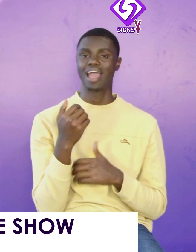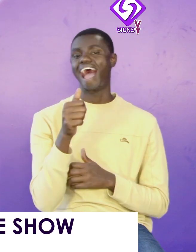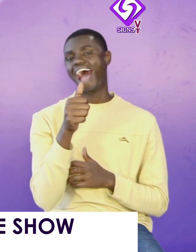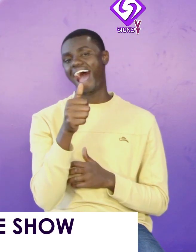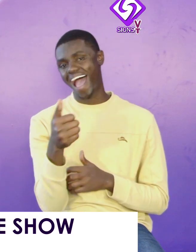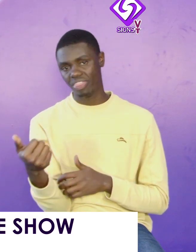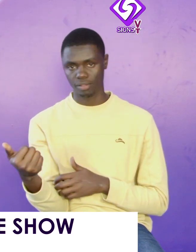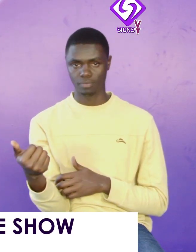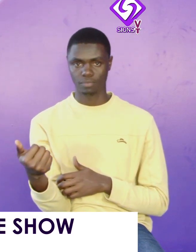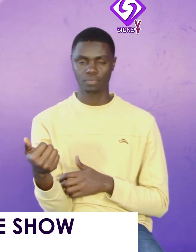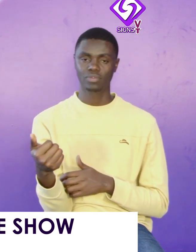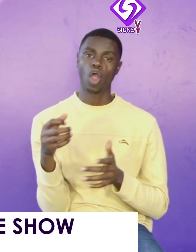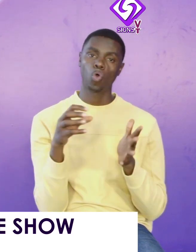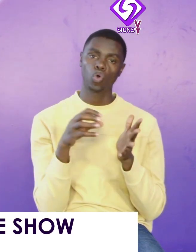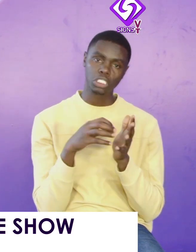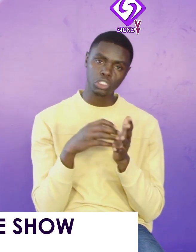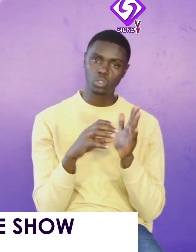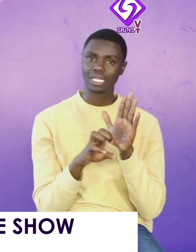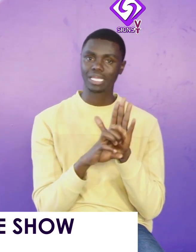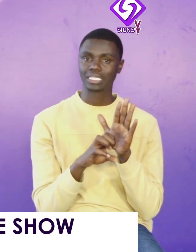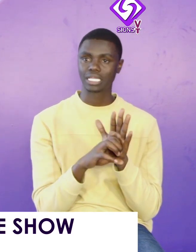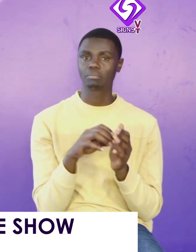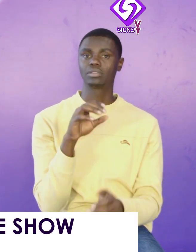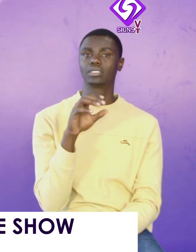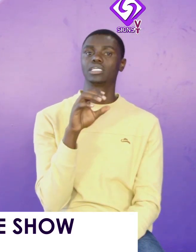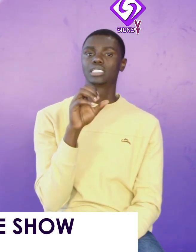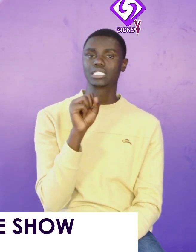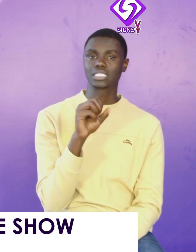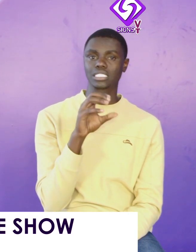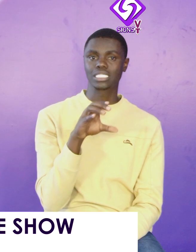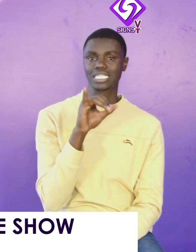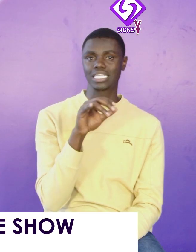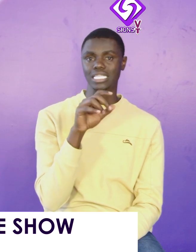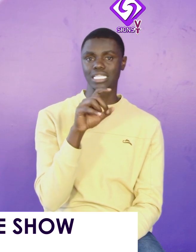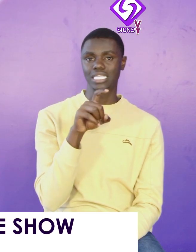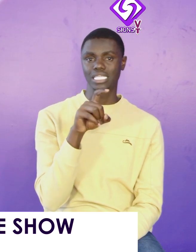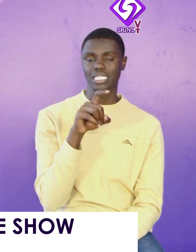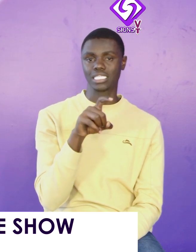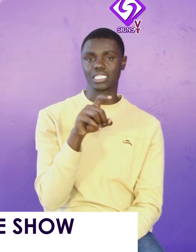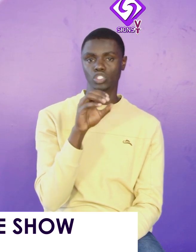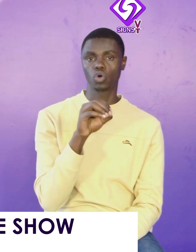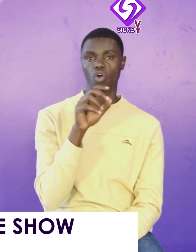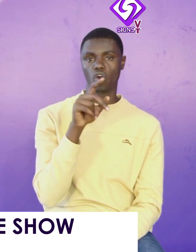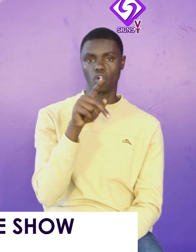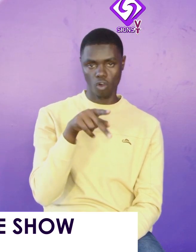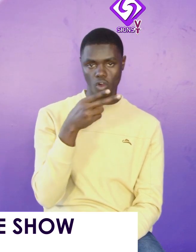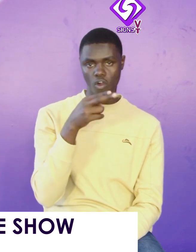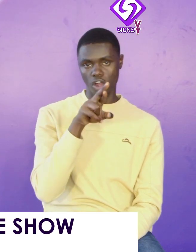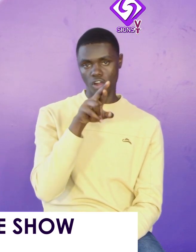other, issues like schizophrenia. These are things that medicinally can be